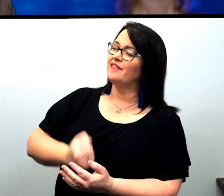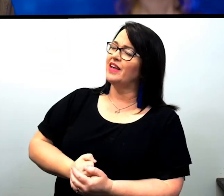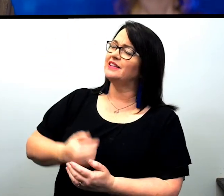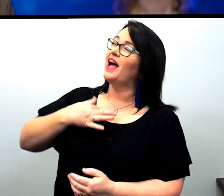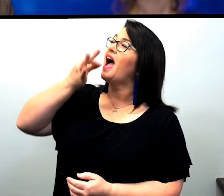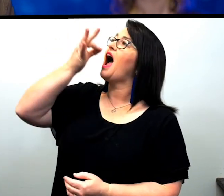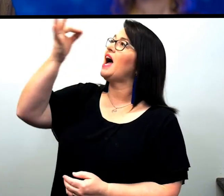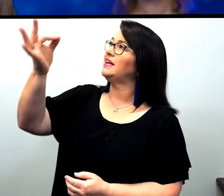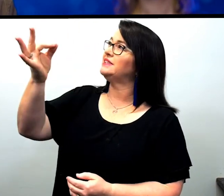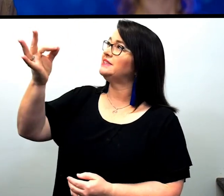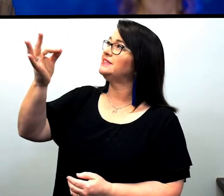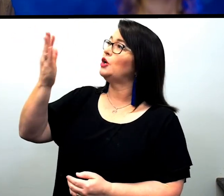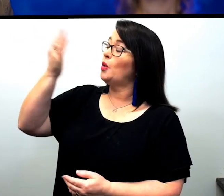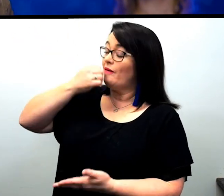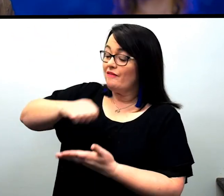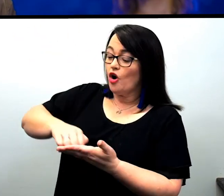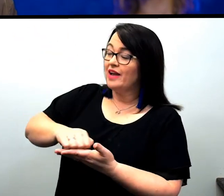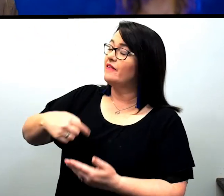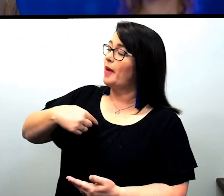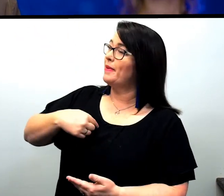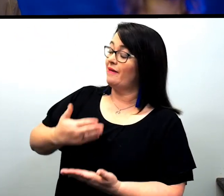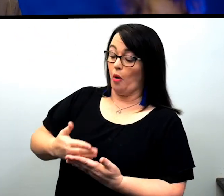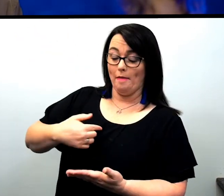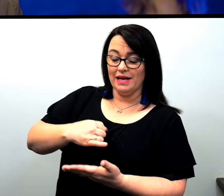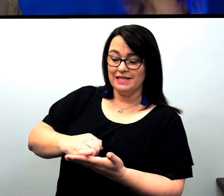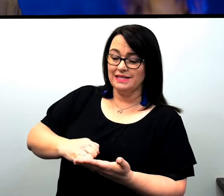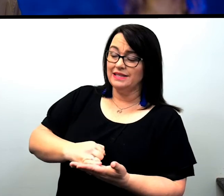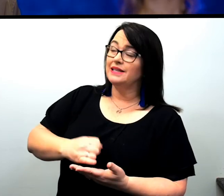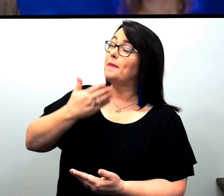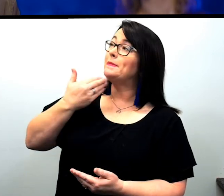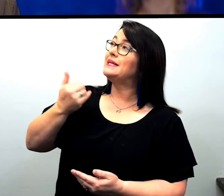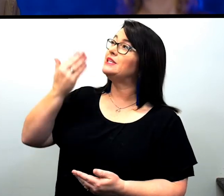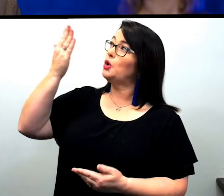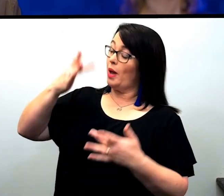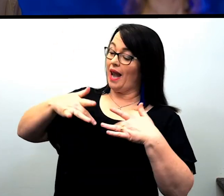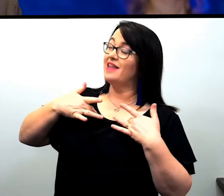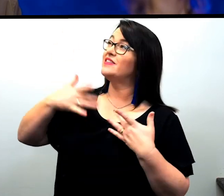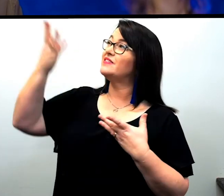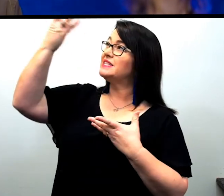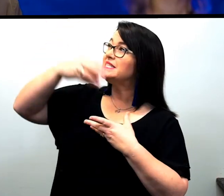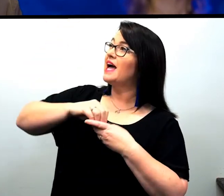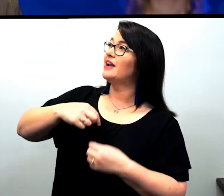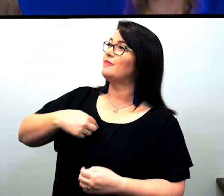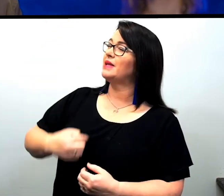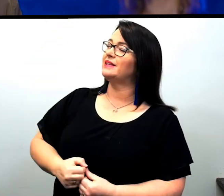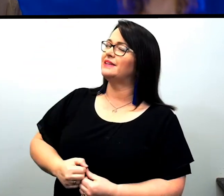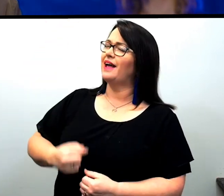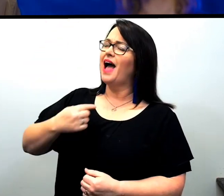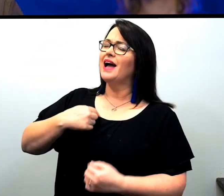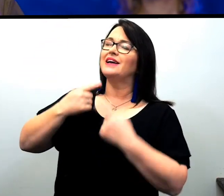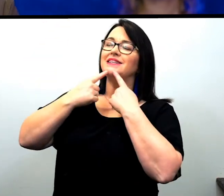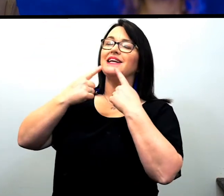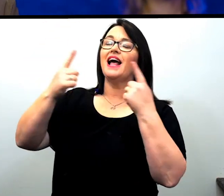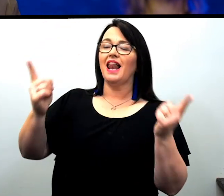for your forgiveness for my sin. Come live inside of me. Today I declare